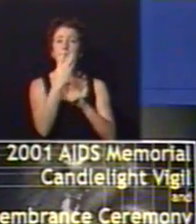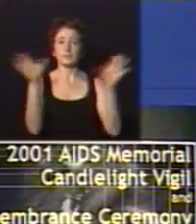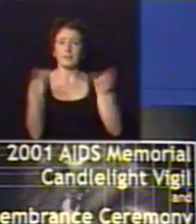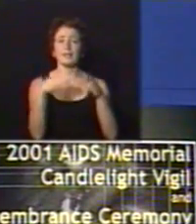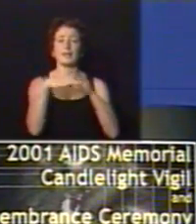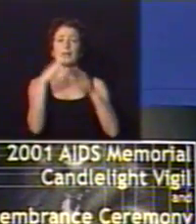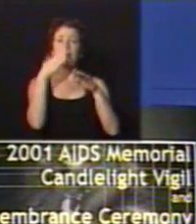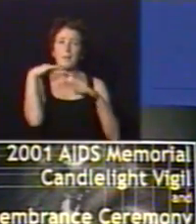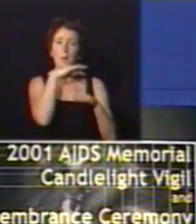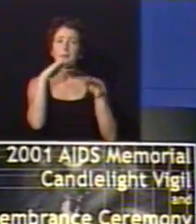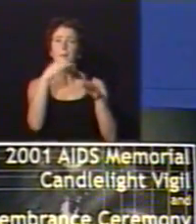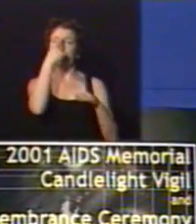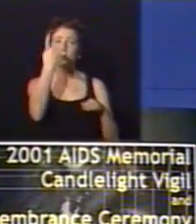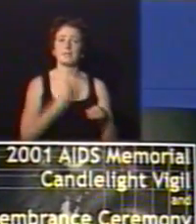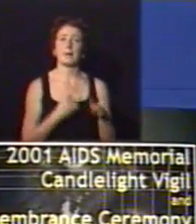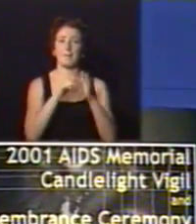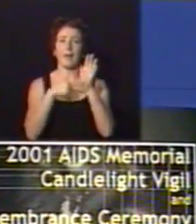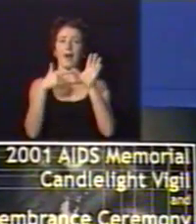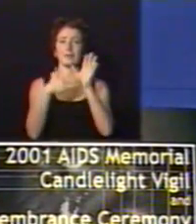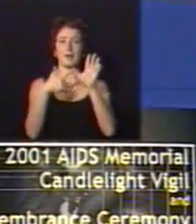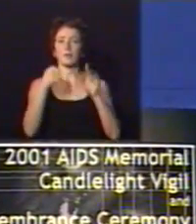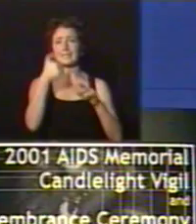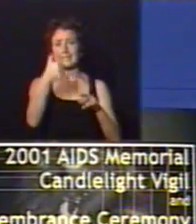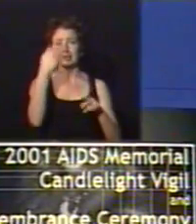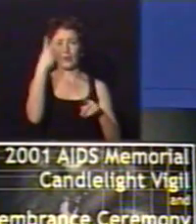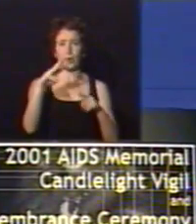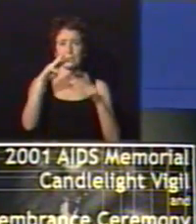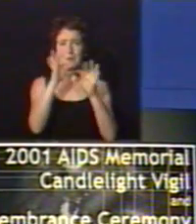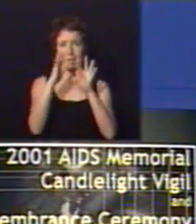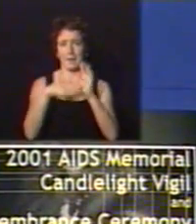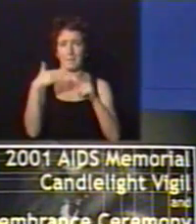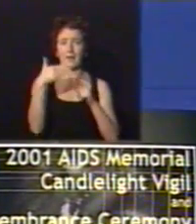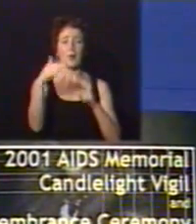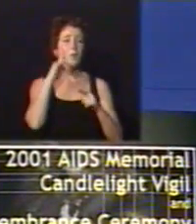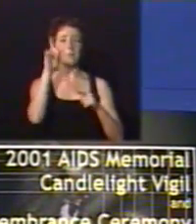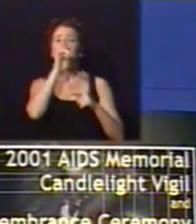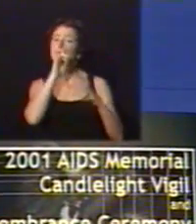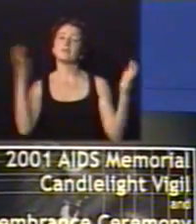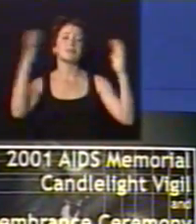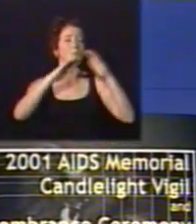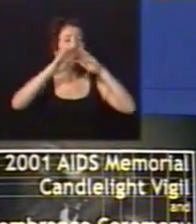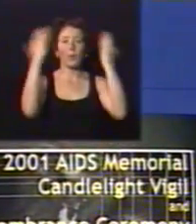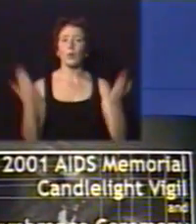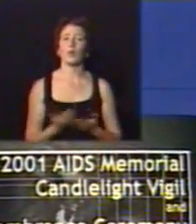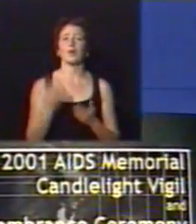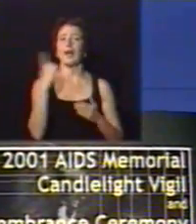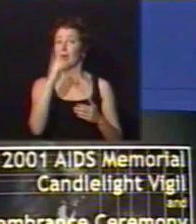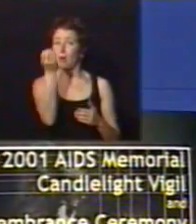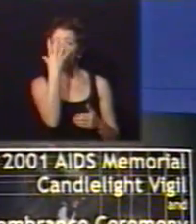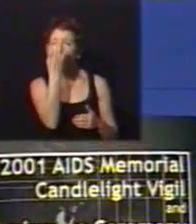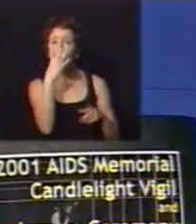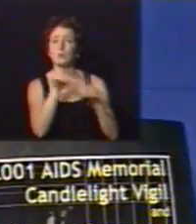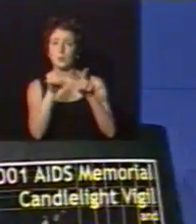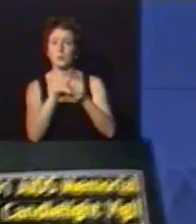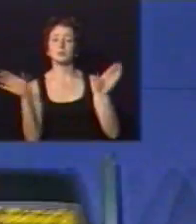Museum Plaza from 6:30. And there are panels coming from all over the world and Hong Kong, and the Congress I just